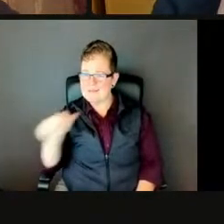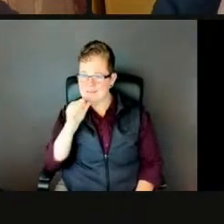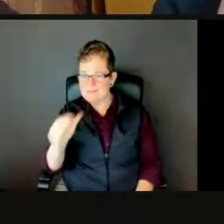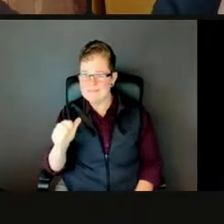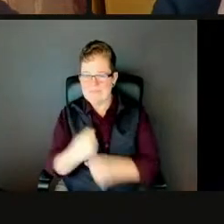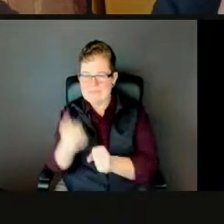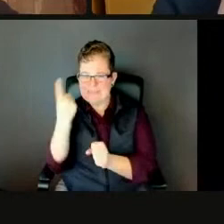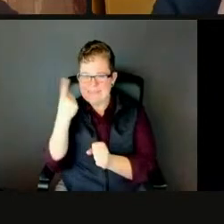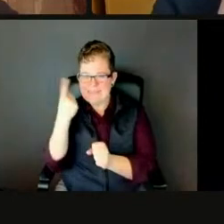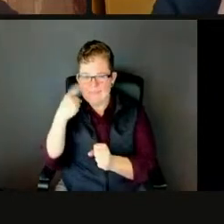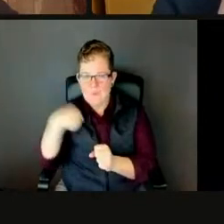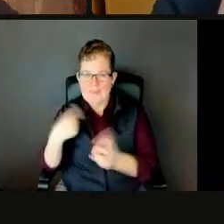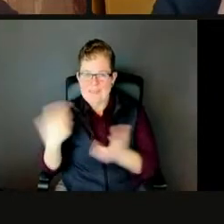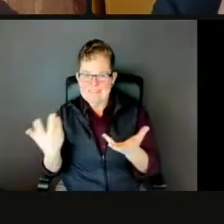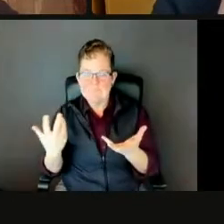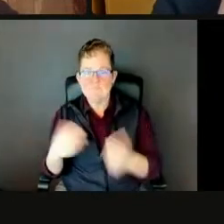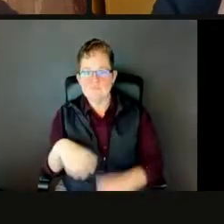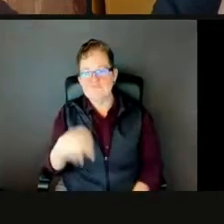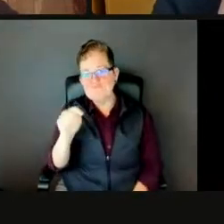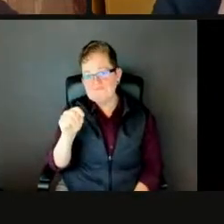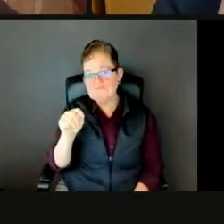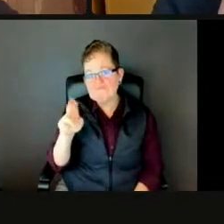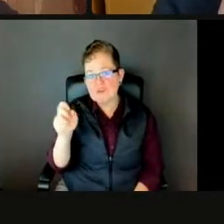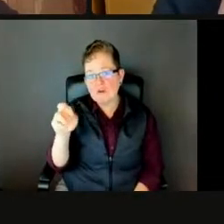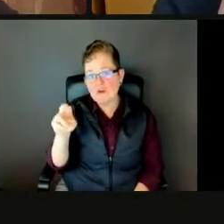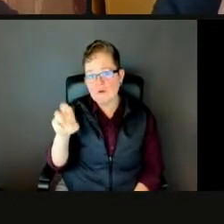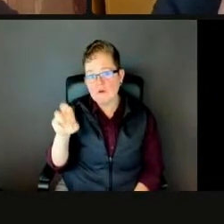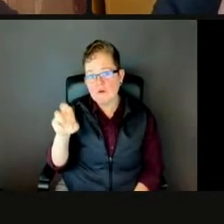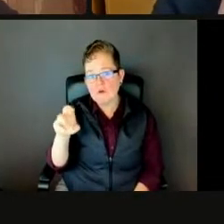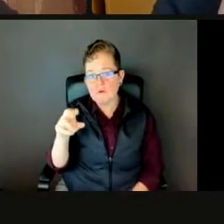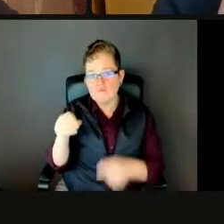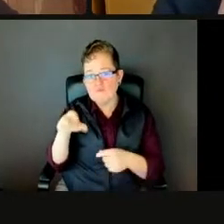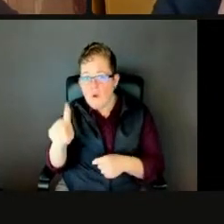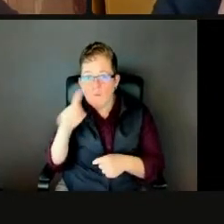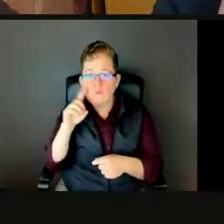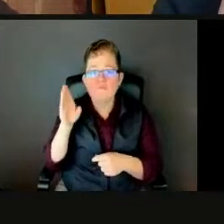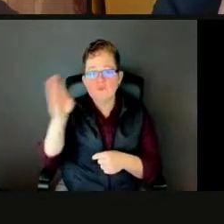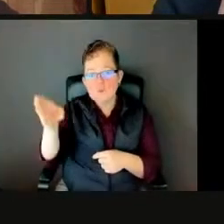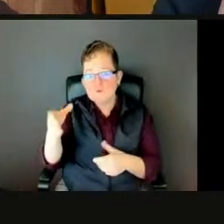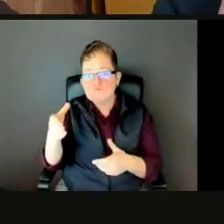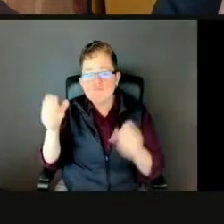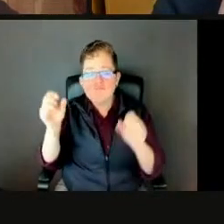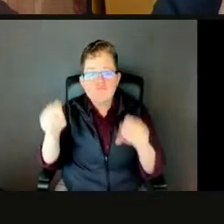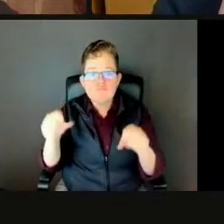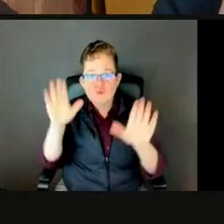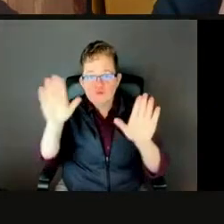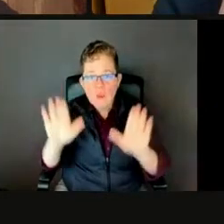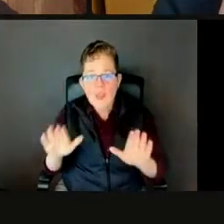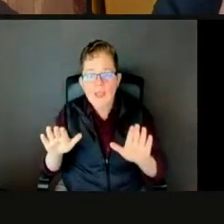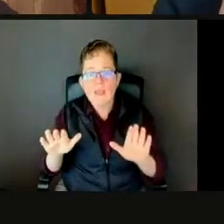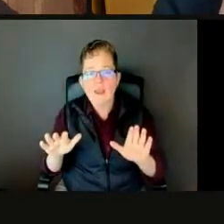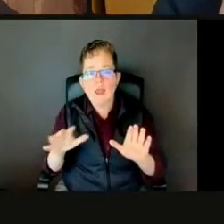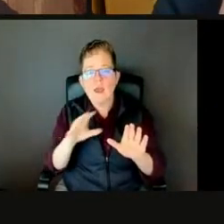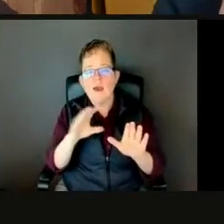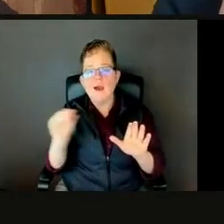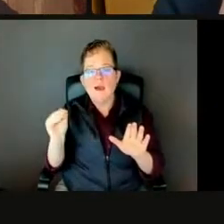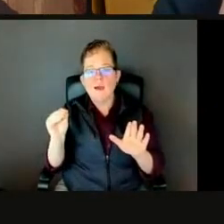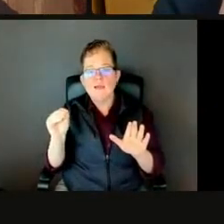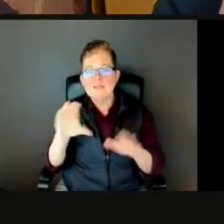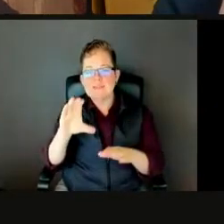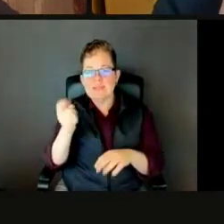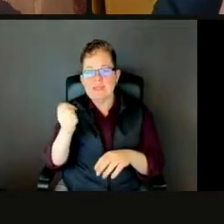sense. Turner Road, I think, is a great future space. And the Center Street, I just want to bring a couple of things up.